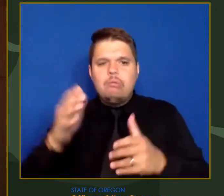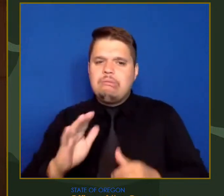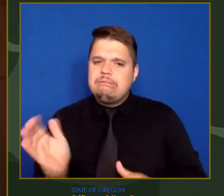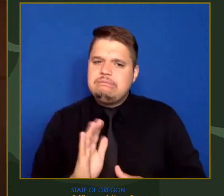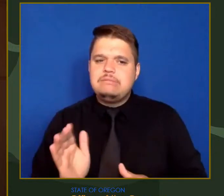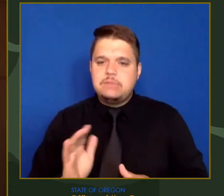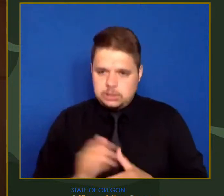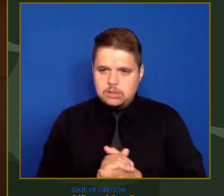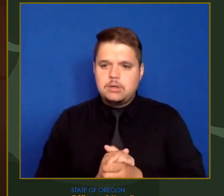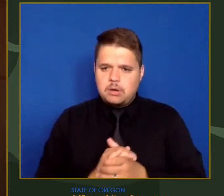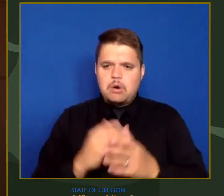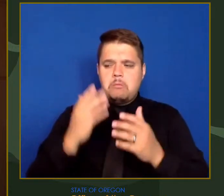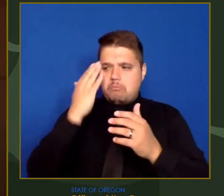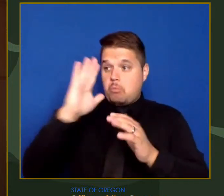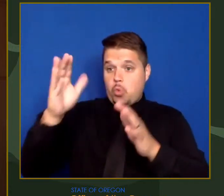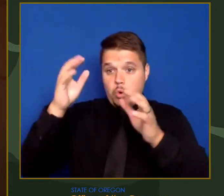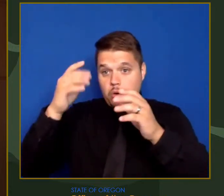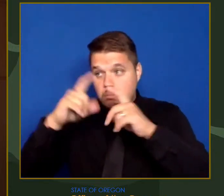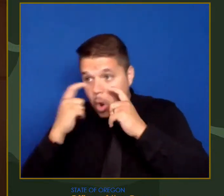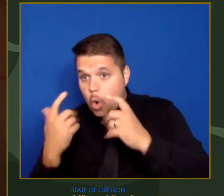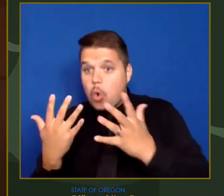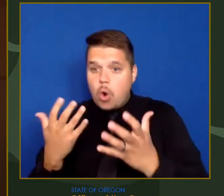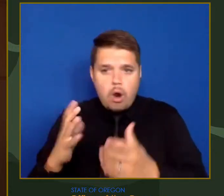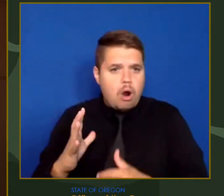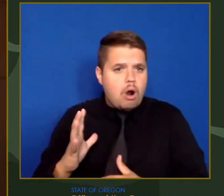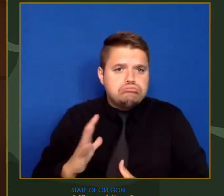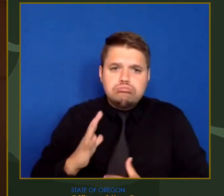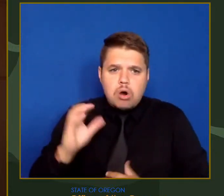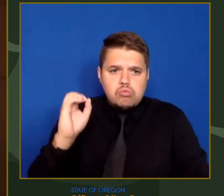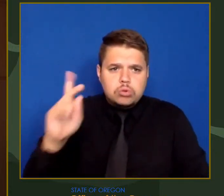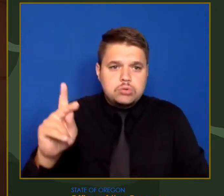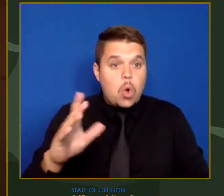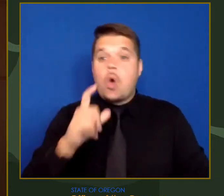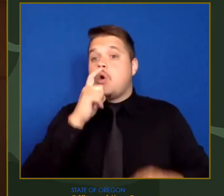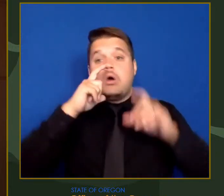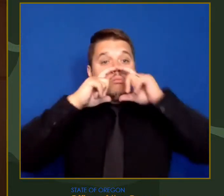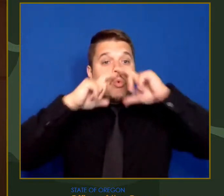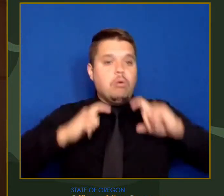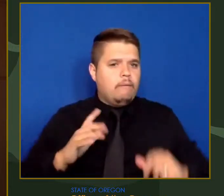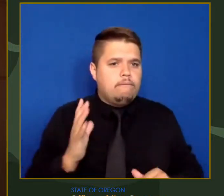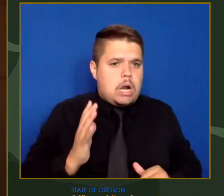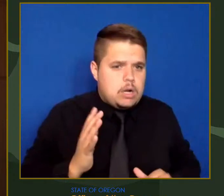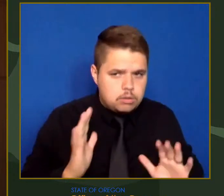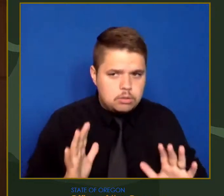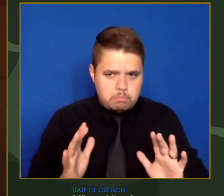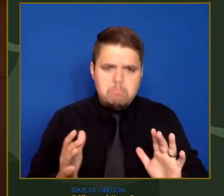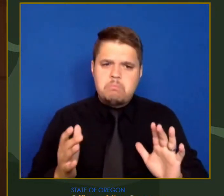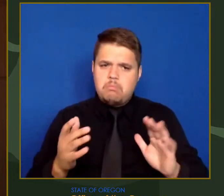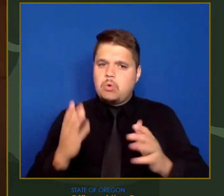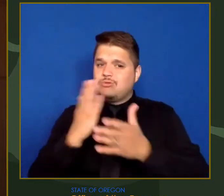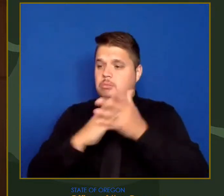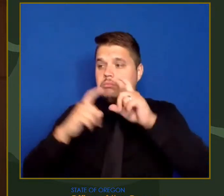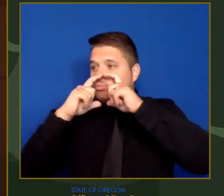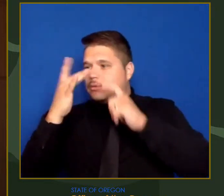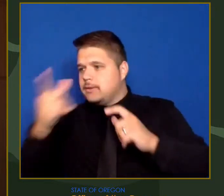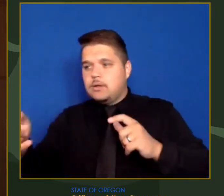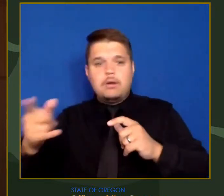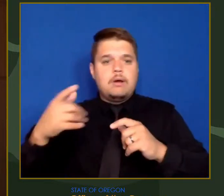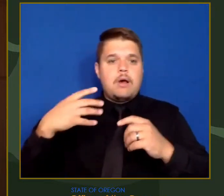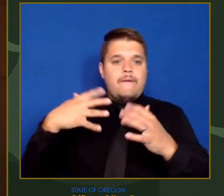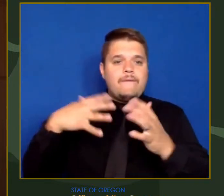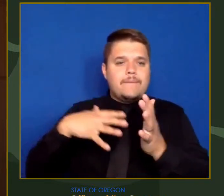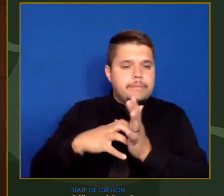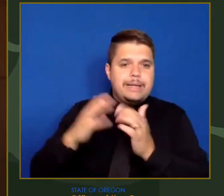masks or not, to protect other vulnerable Oregonians, including folks who are immunocompromised